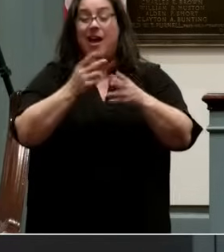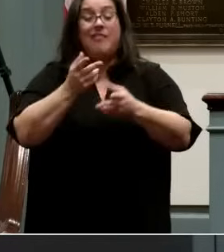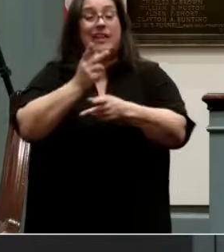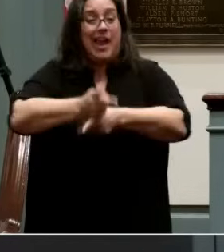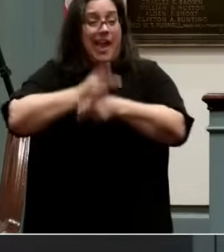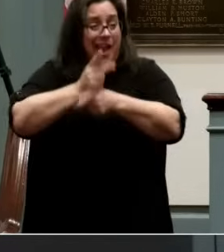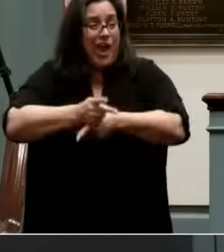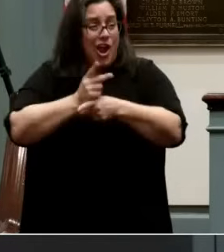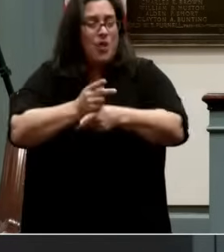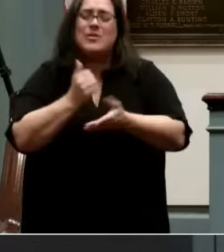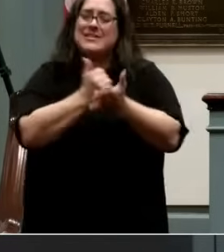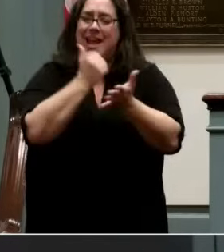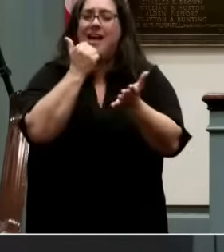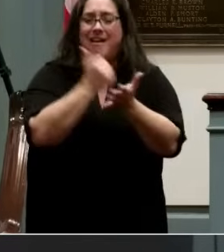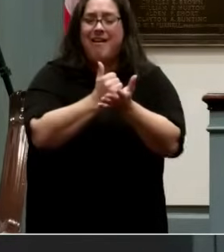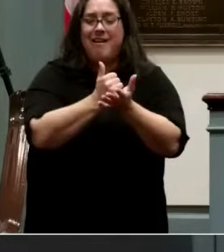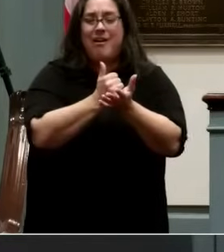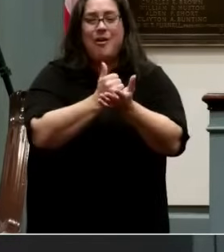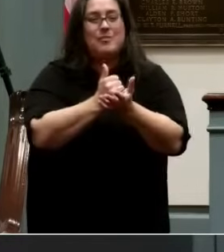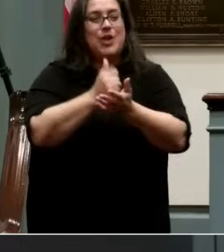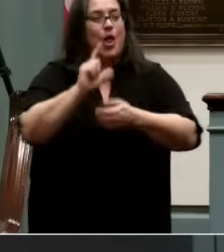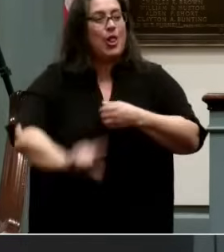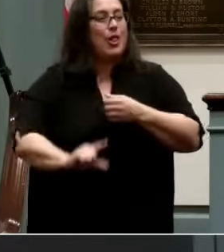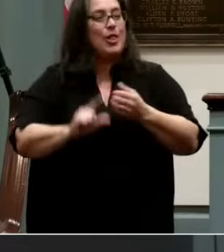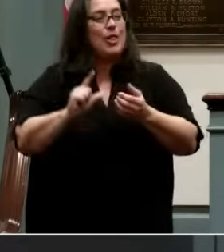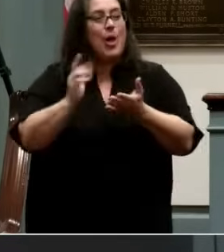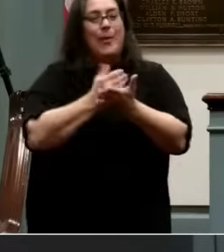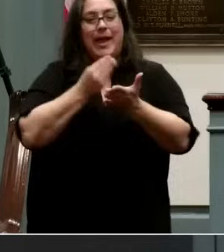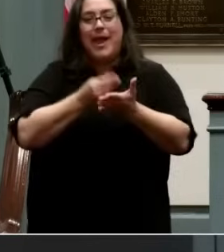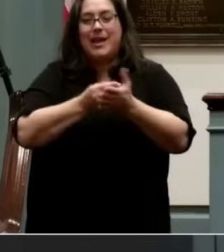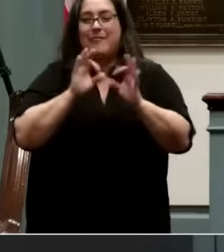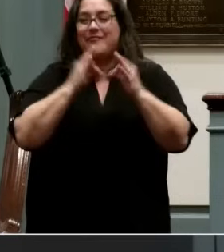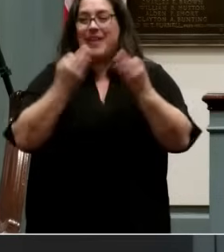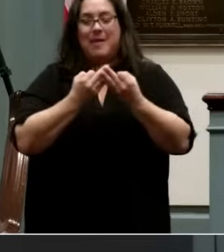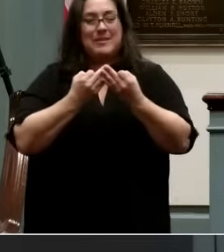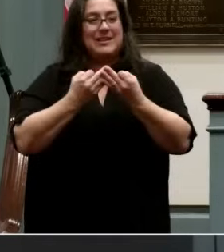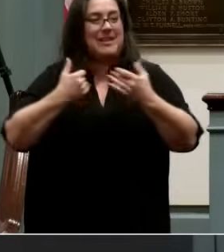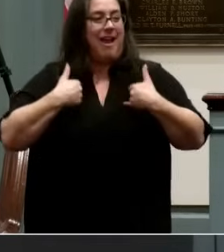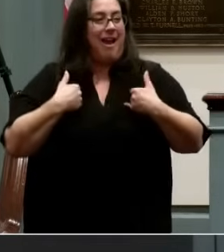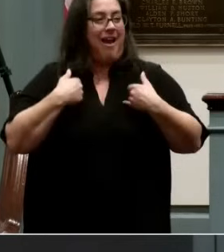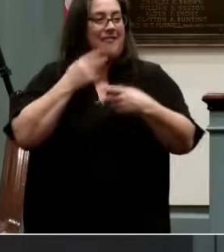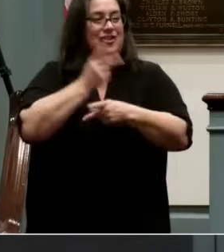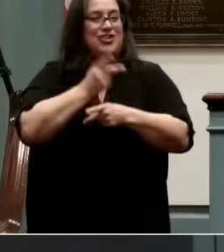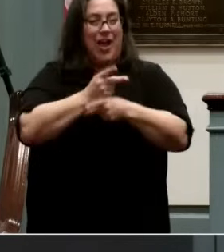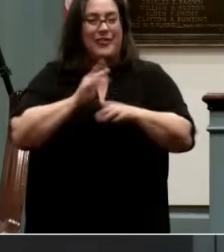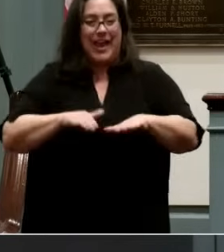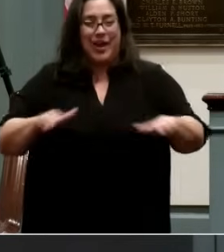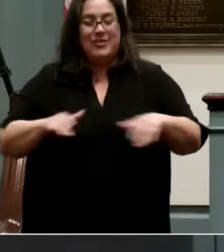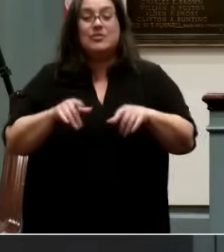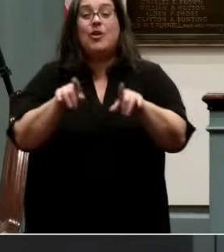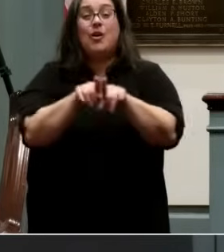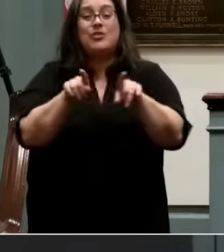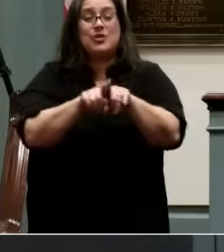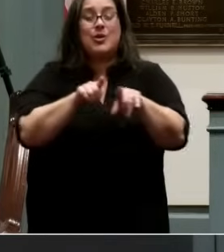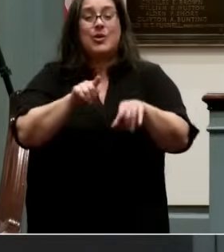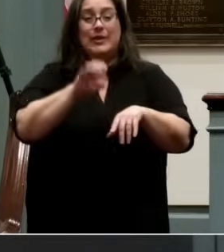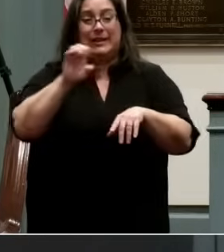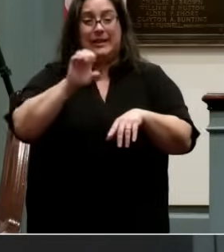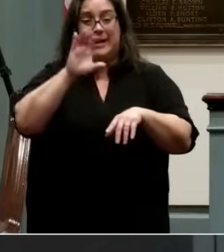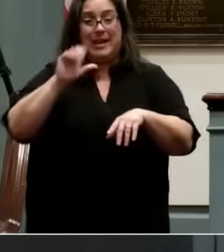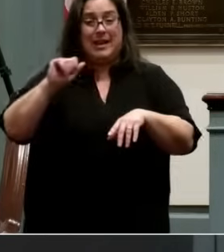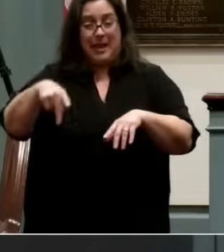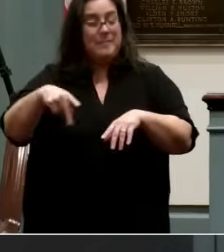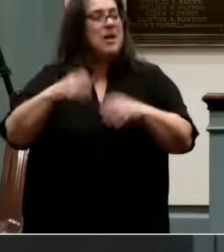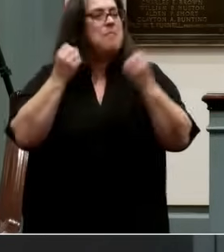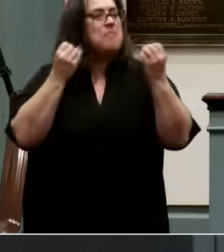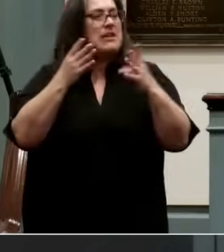families access quality child care. We will also double funding for the Early Childhood Assistance Program, or ECAP. These programs